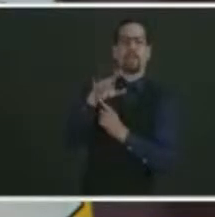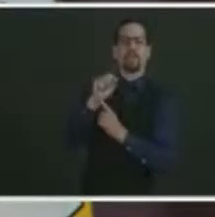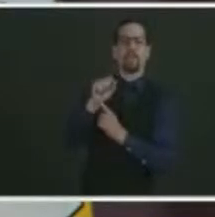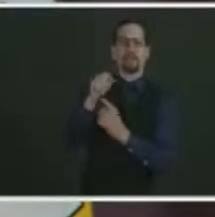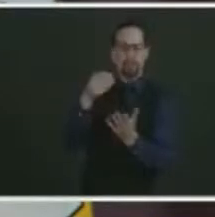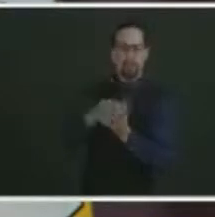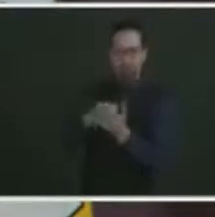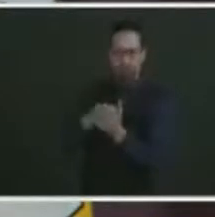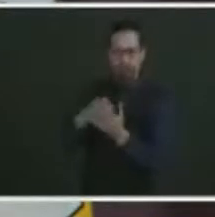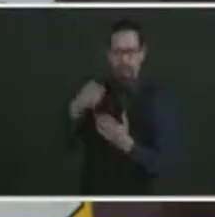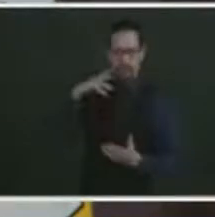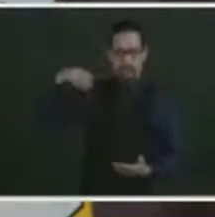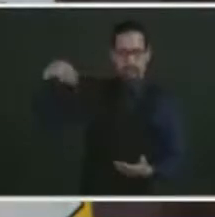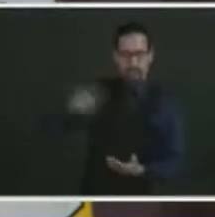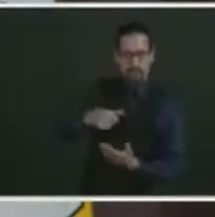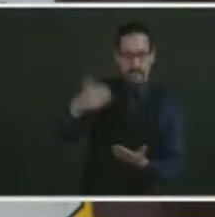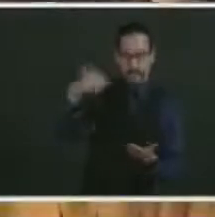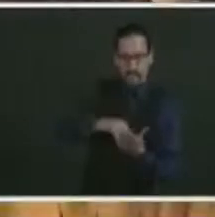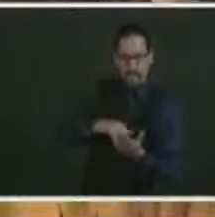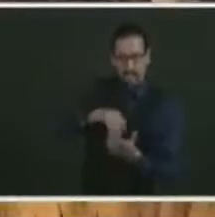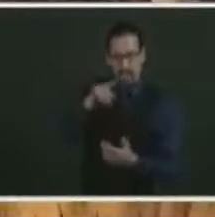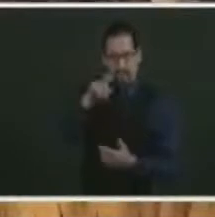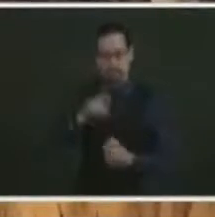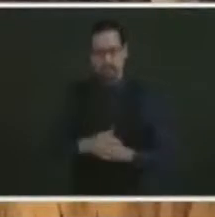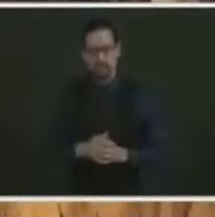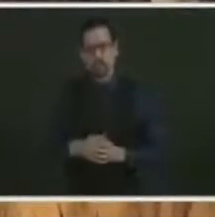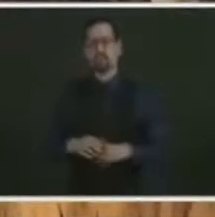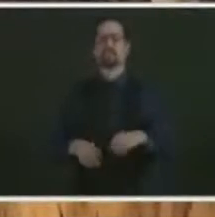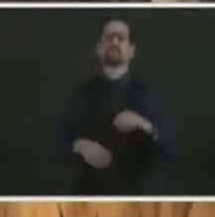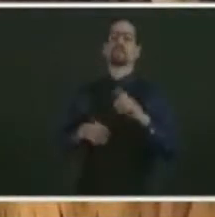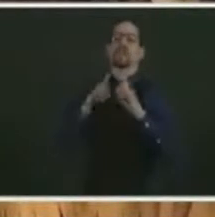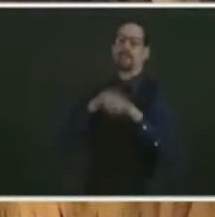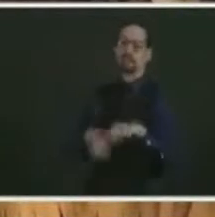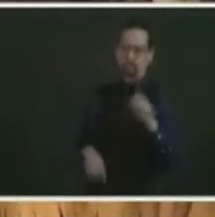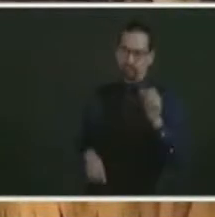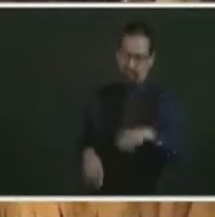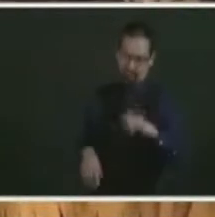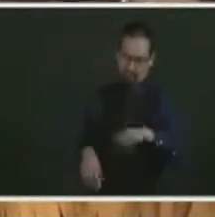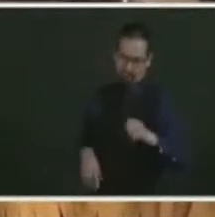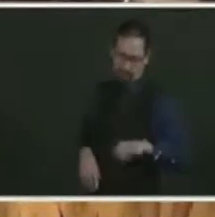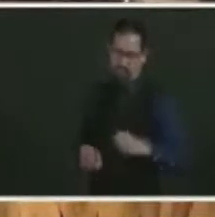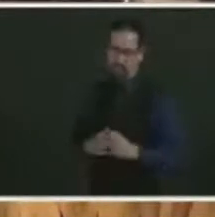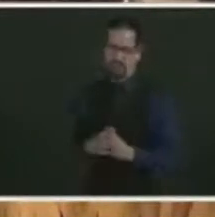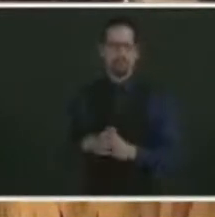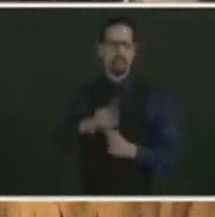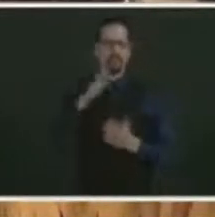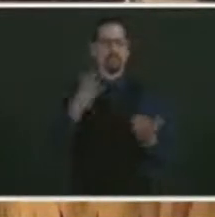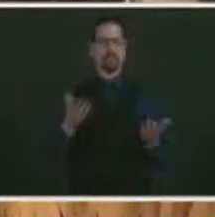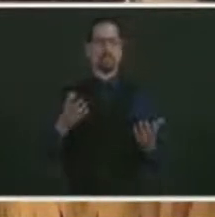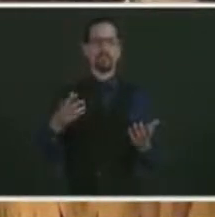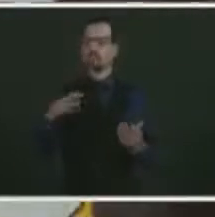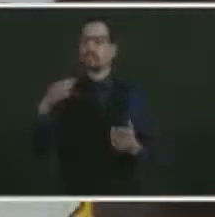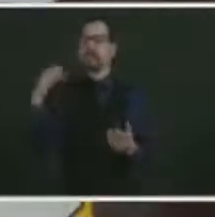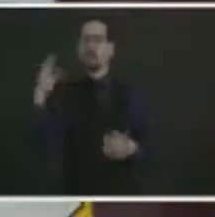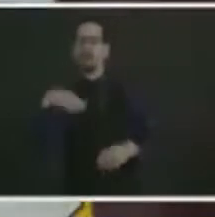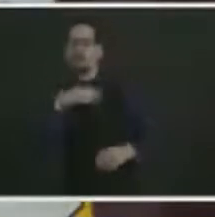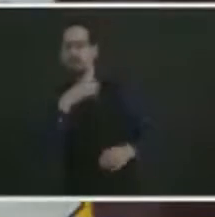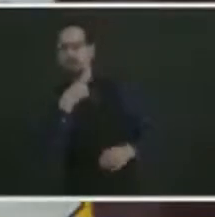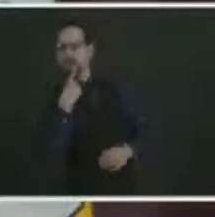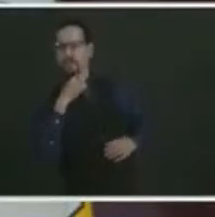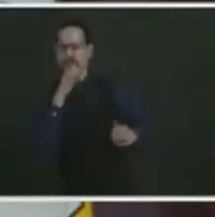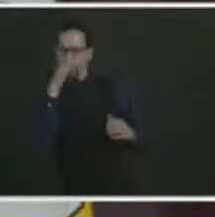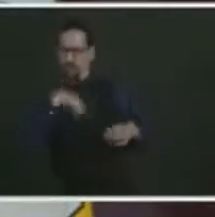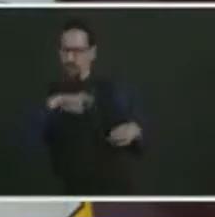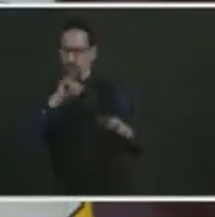stimulus. at all? I mean, obviously, we know where our delegation stands, but Yeah. what's the White House saying to you? So my